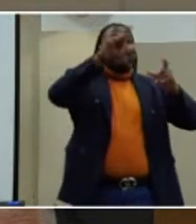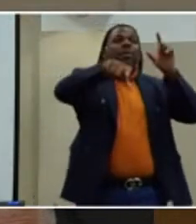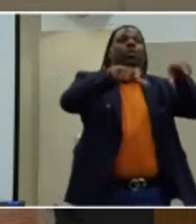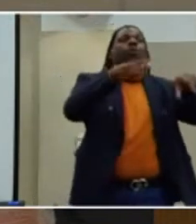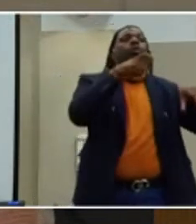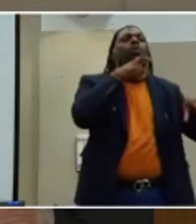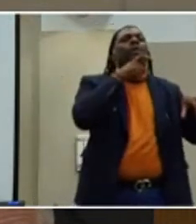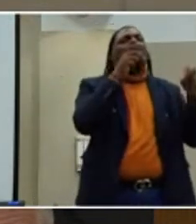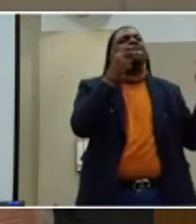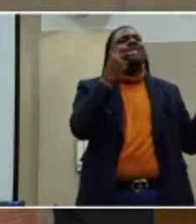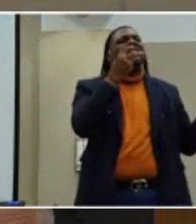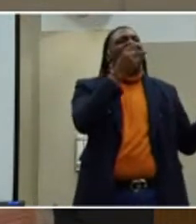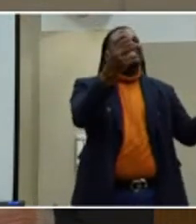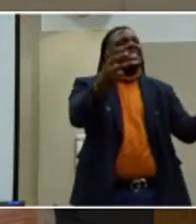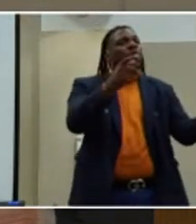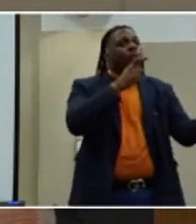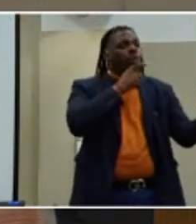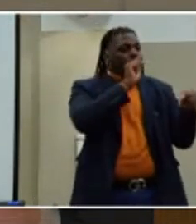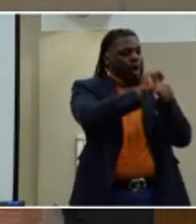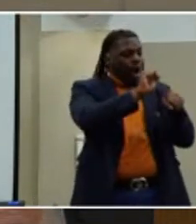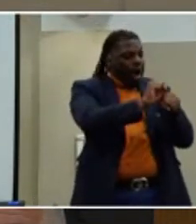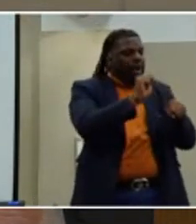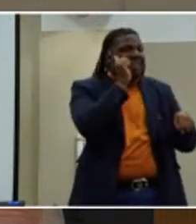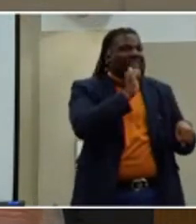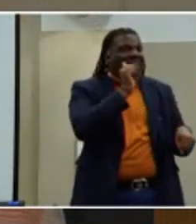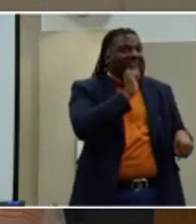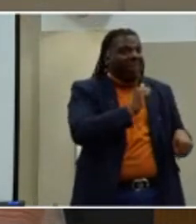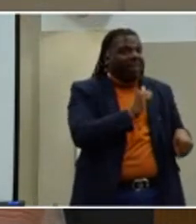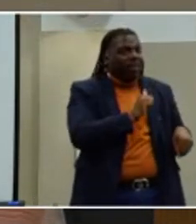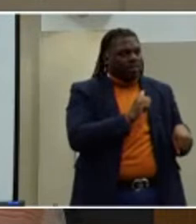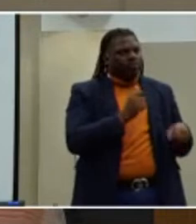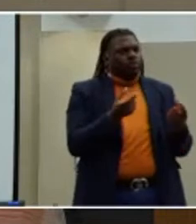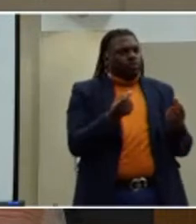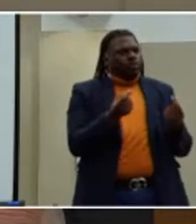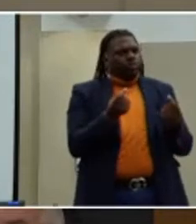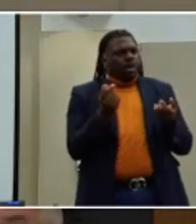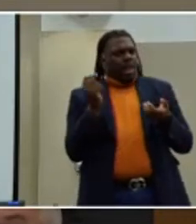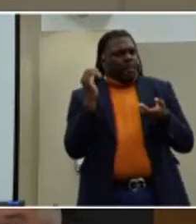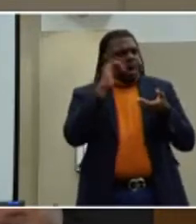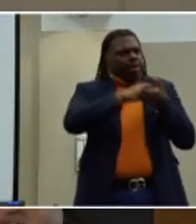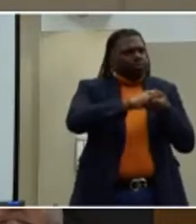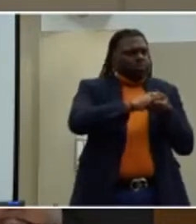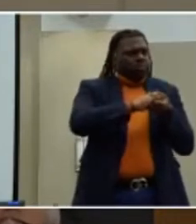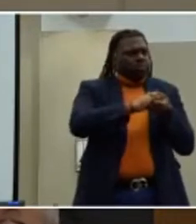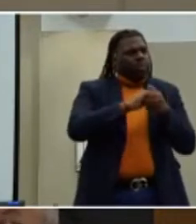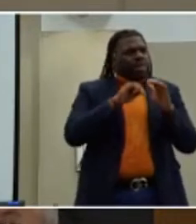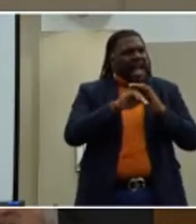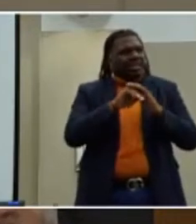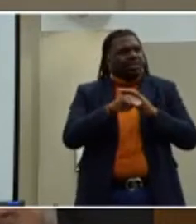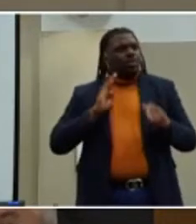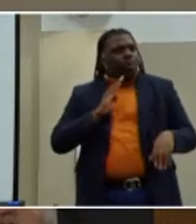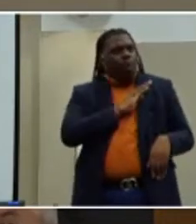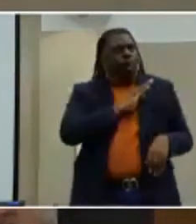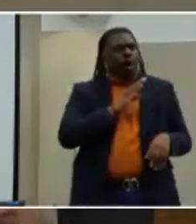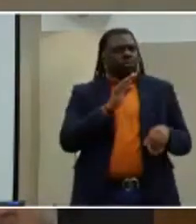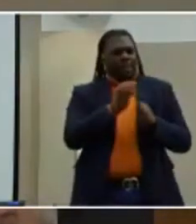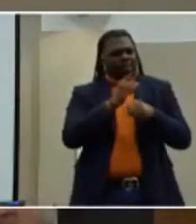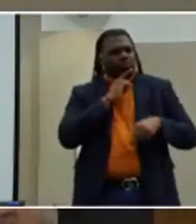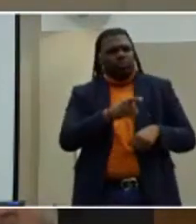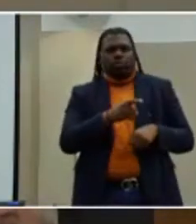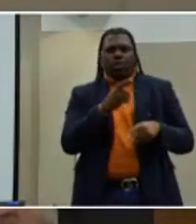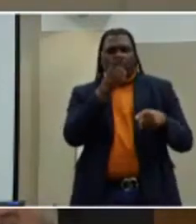who visit them and work in them every day. And we collaborate closely with the Access Board to make sure that we are doing that